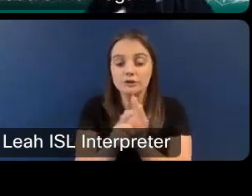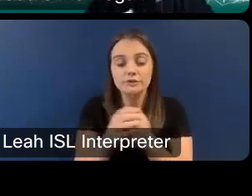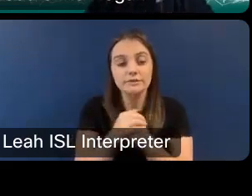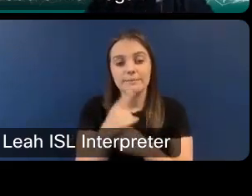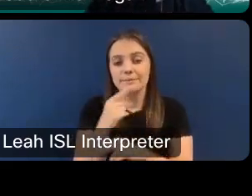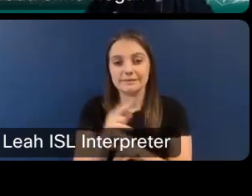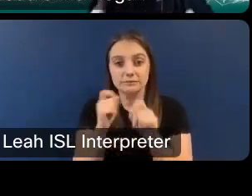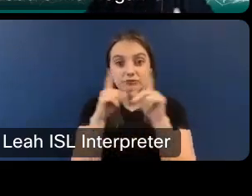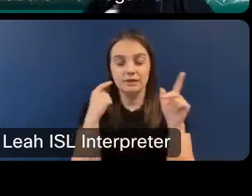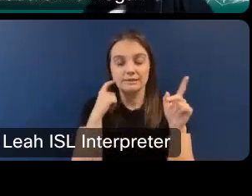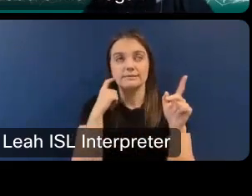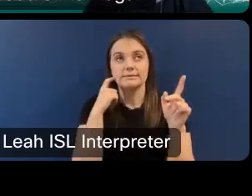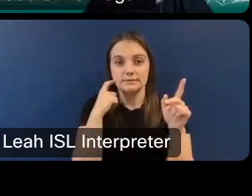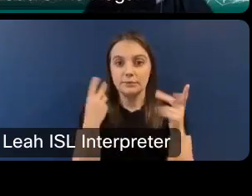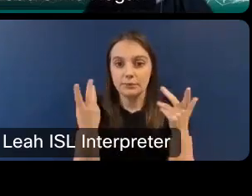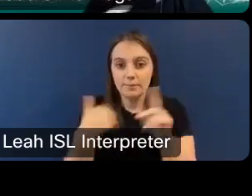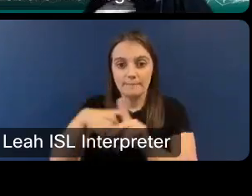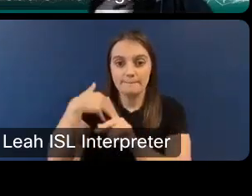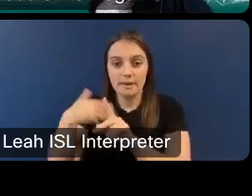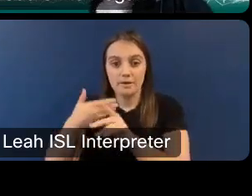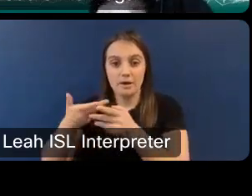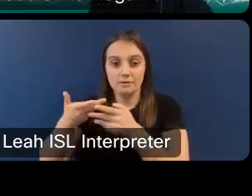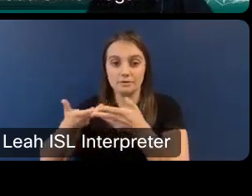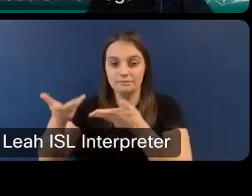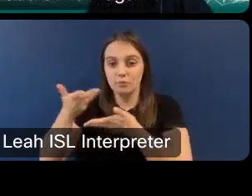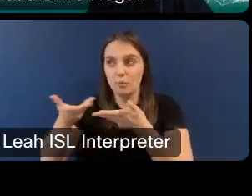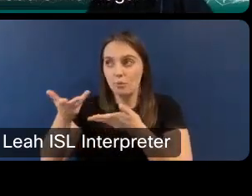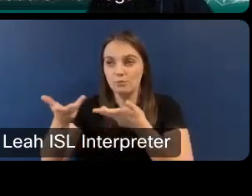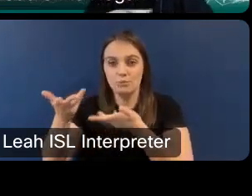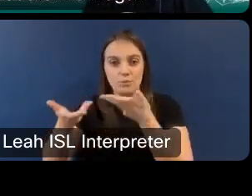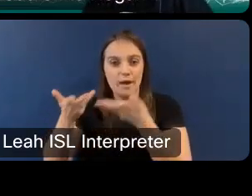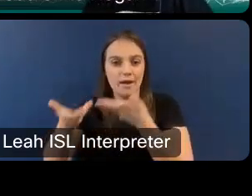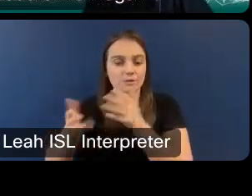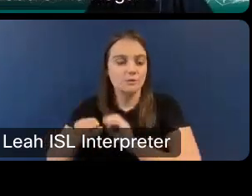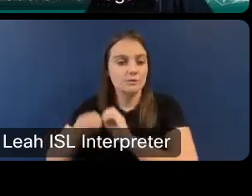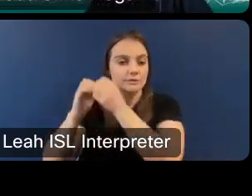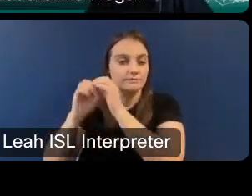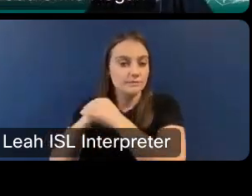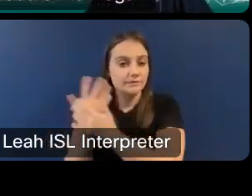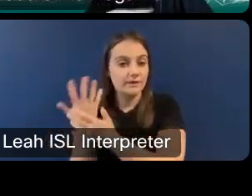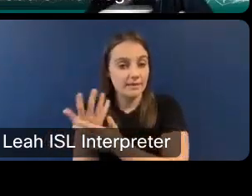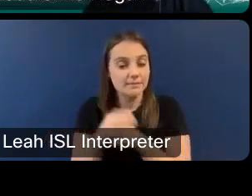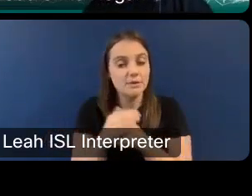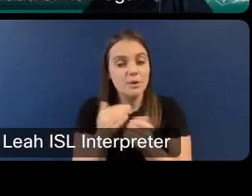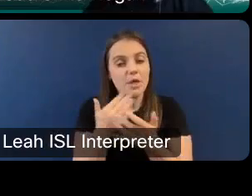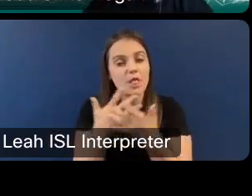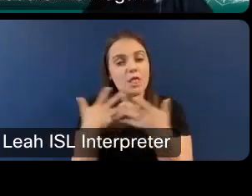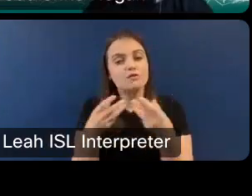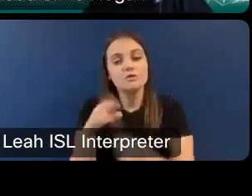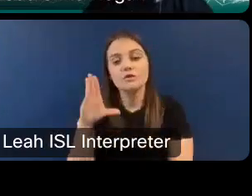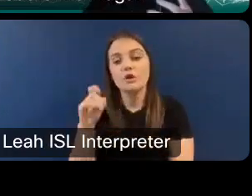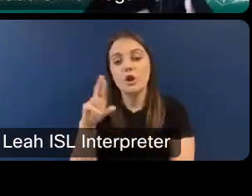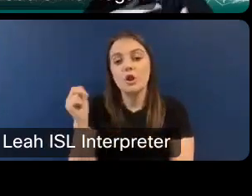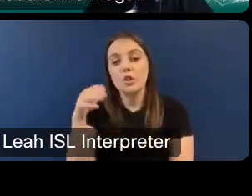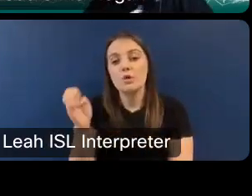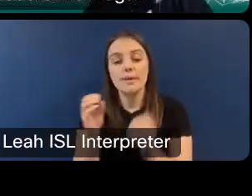realise where they were coming from. And as a result of that, really, a lot of the resources that Lorraine spoke about earlier are remaining untapped.